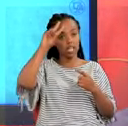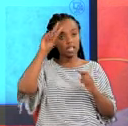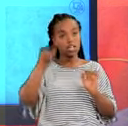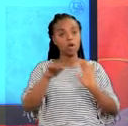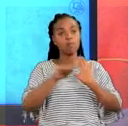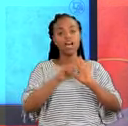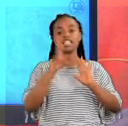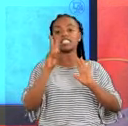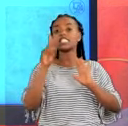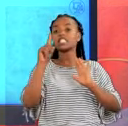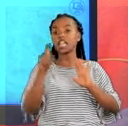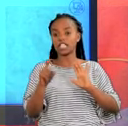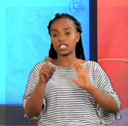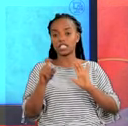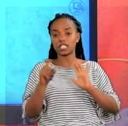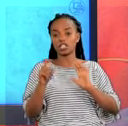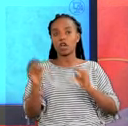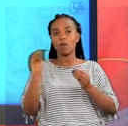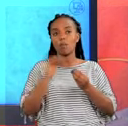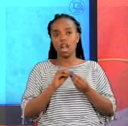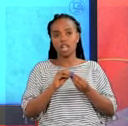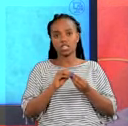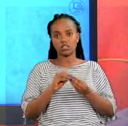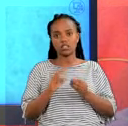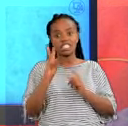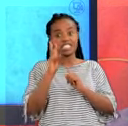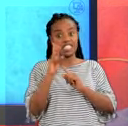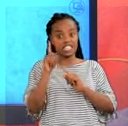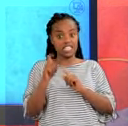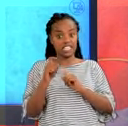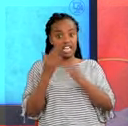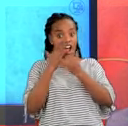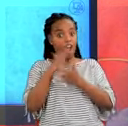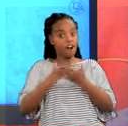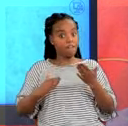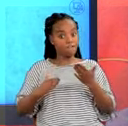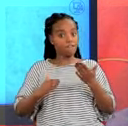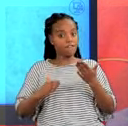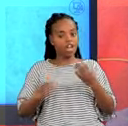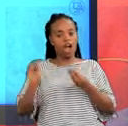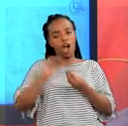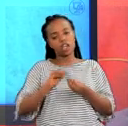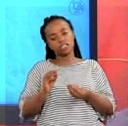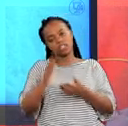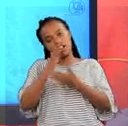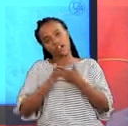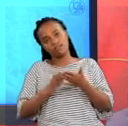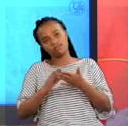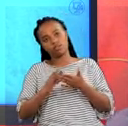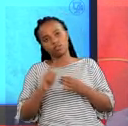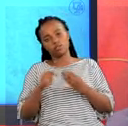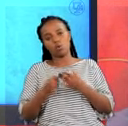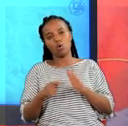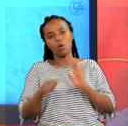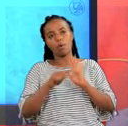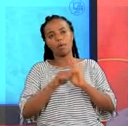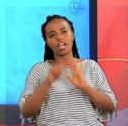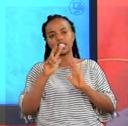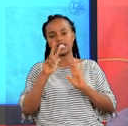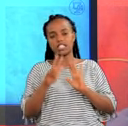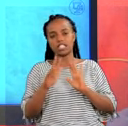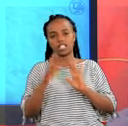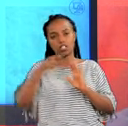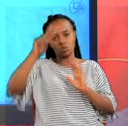minus 6x plus take half of this term squared, add half of this term squared, this minus 3 squared is